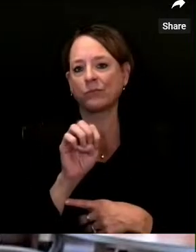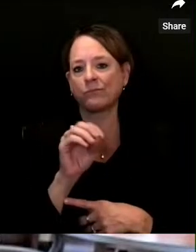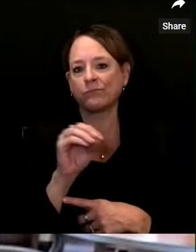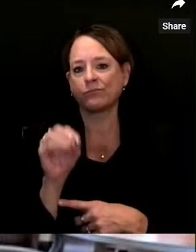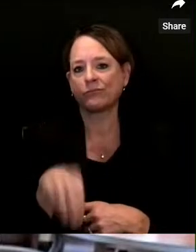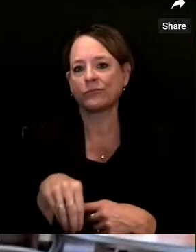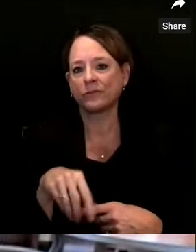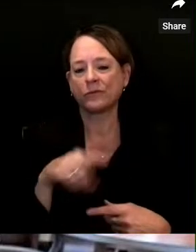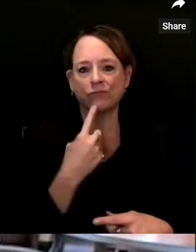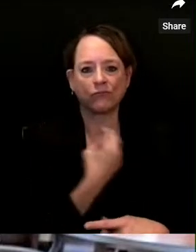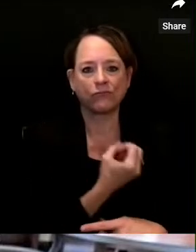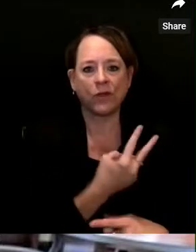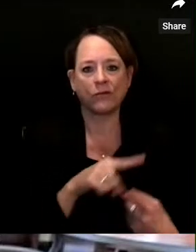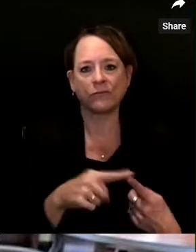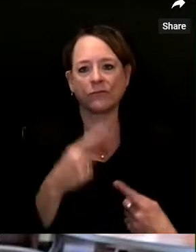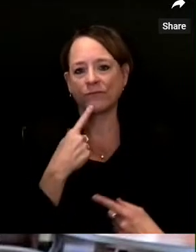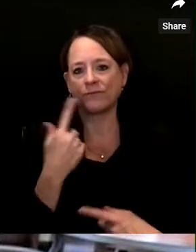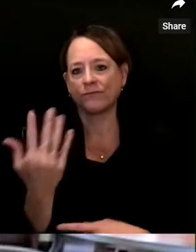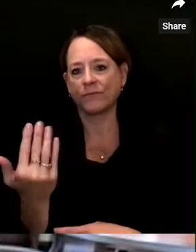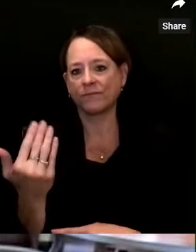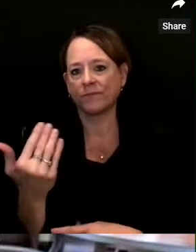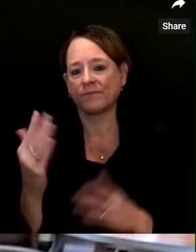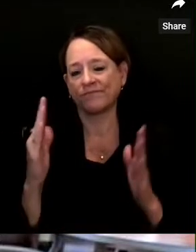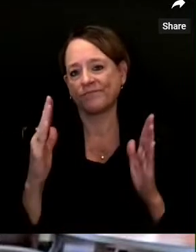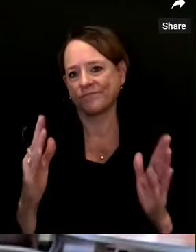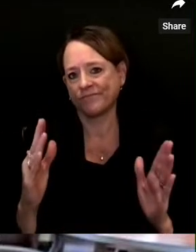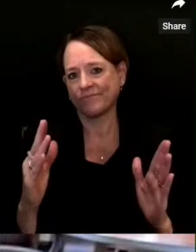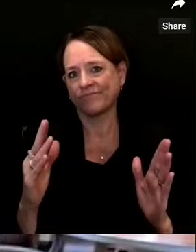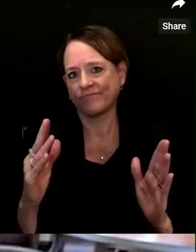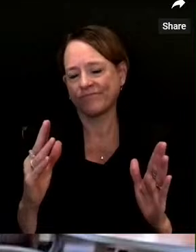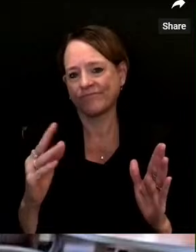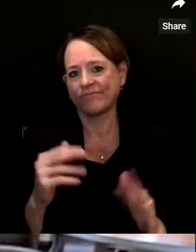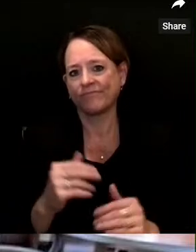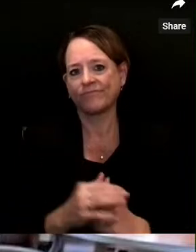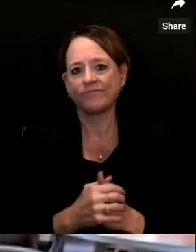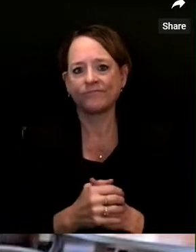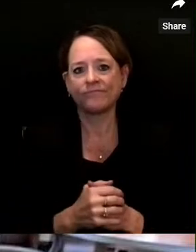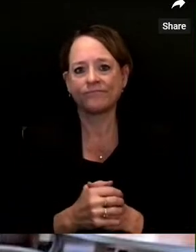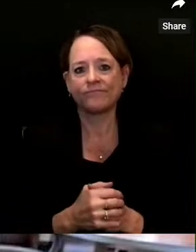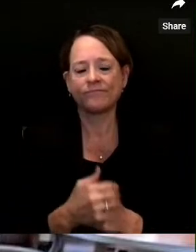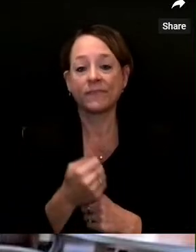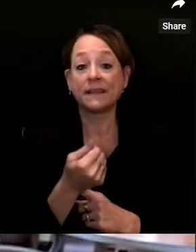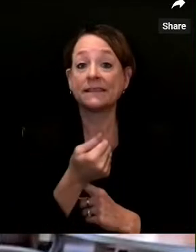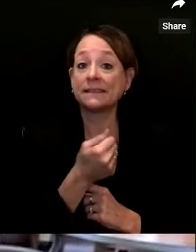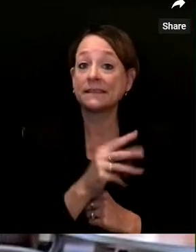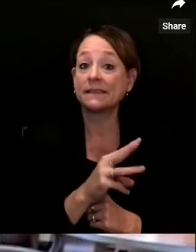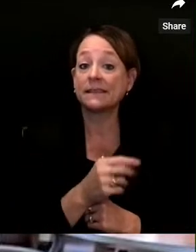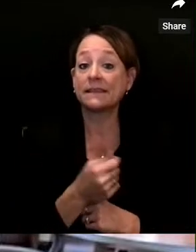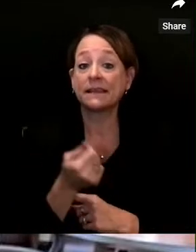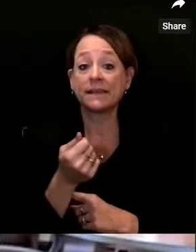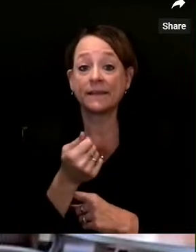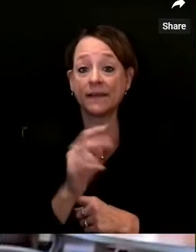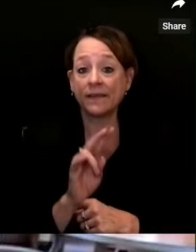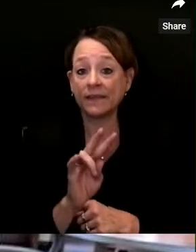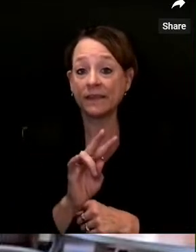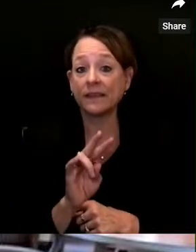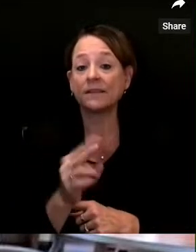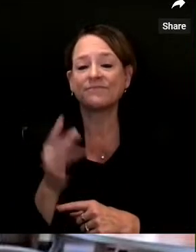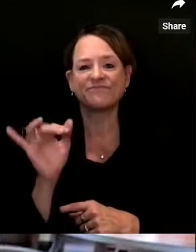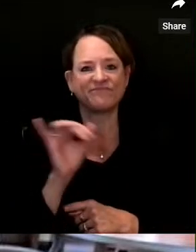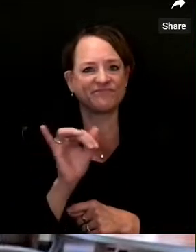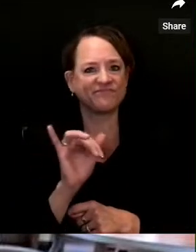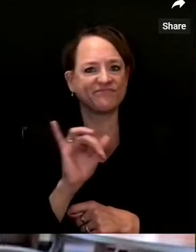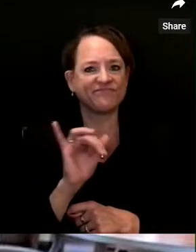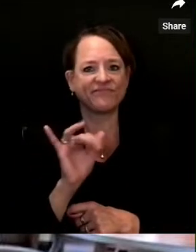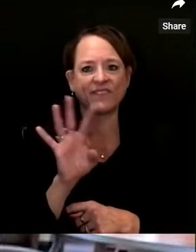about 46% of the 16 and 17-year-olds fully vaccinated, and that's obviously where we need to continue to